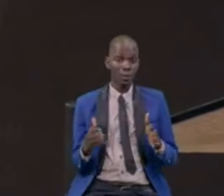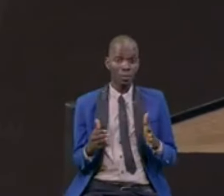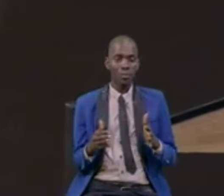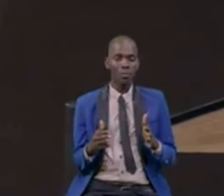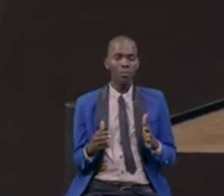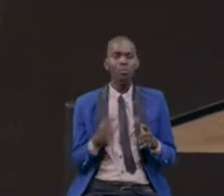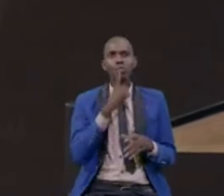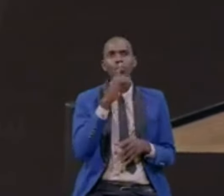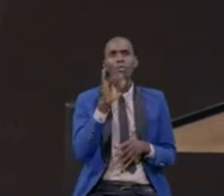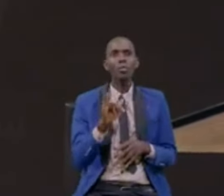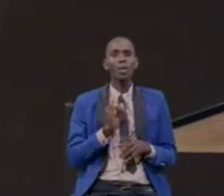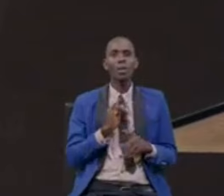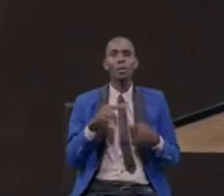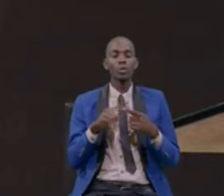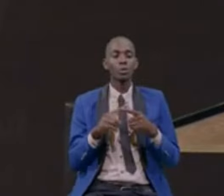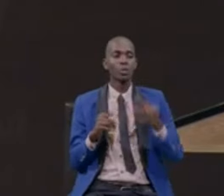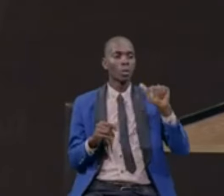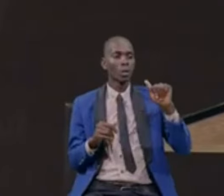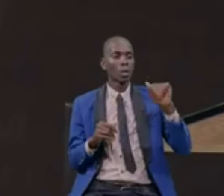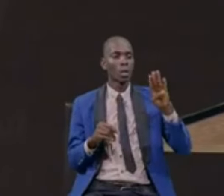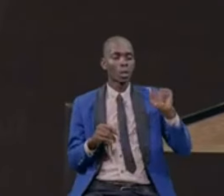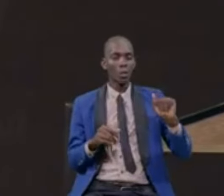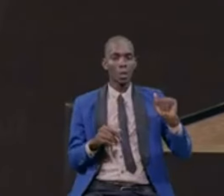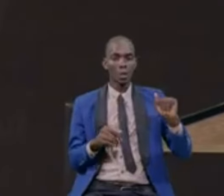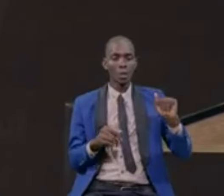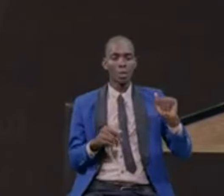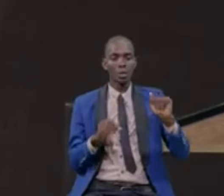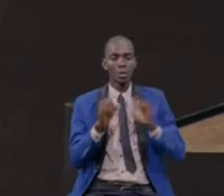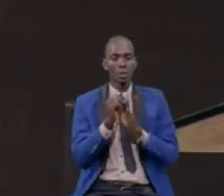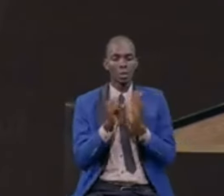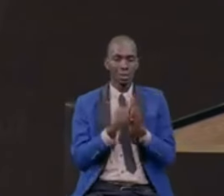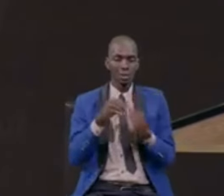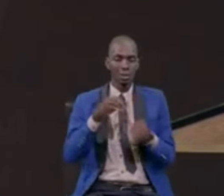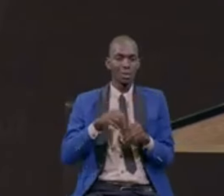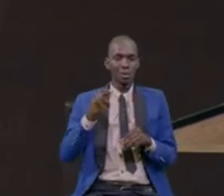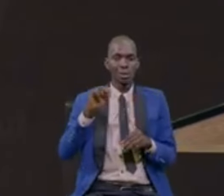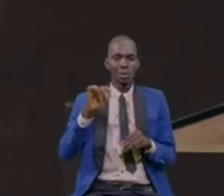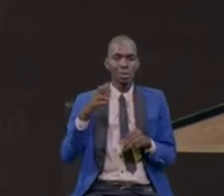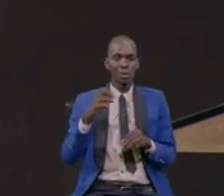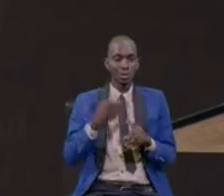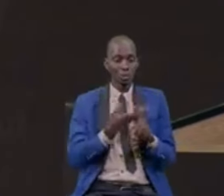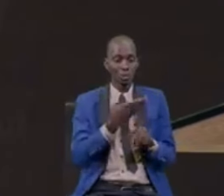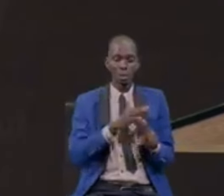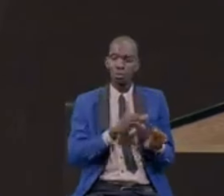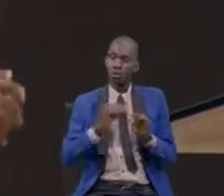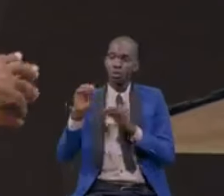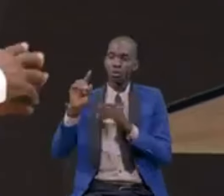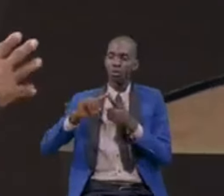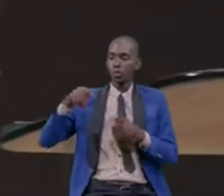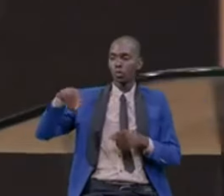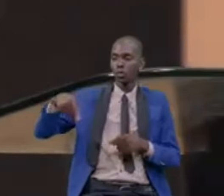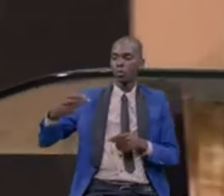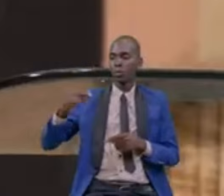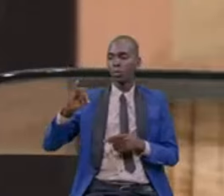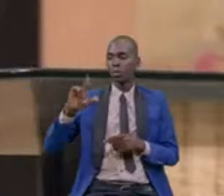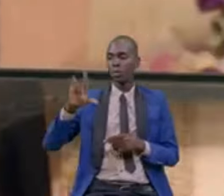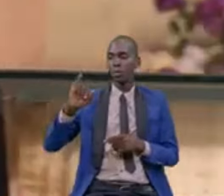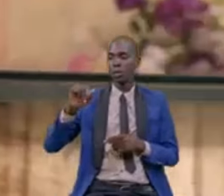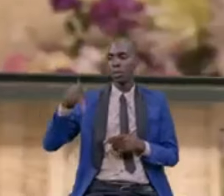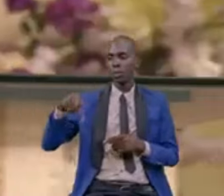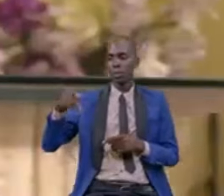to Aba. I cross over to the Philippines. From the Philippines, I cross over